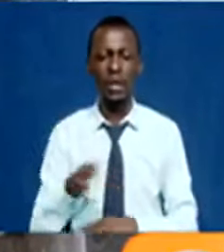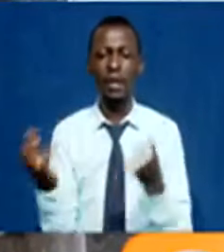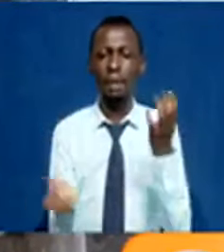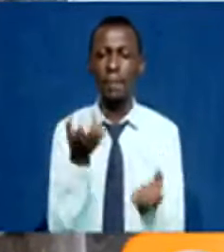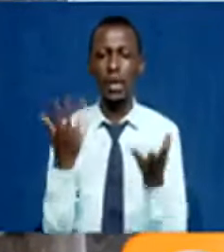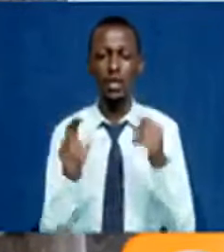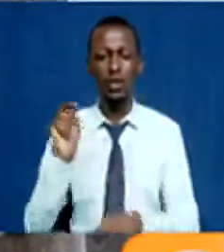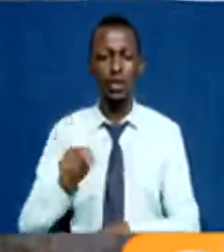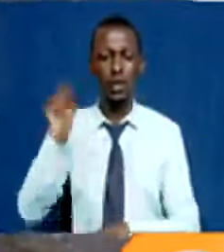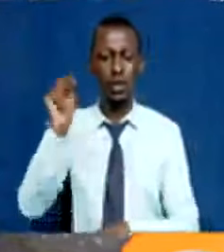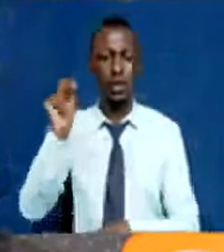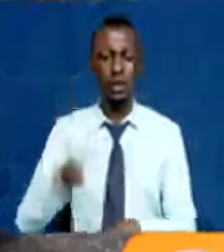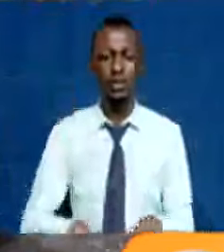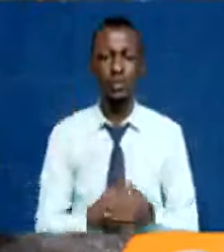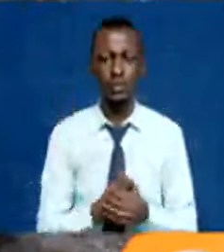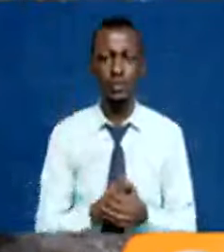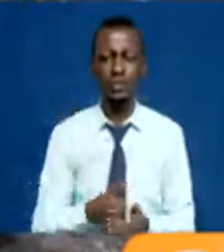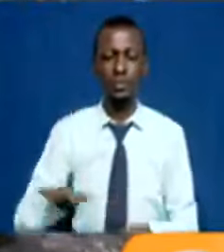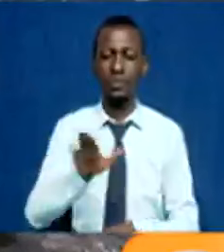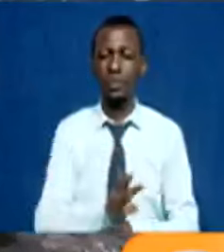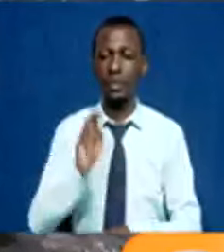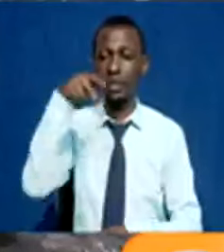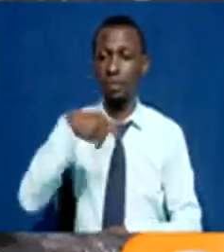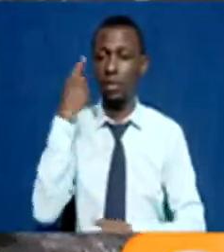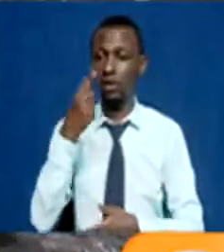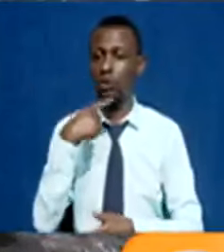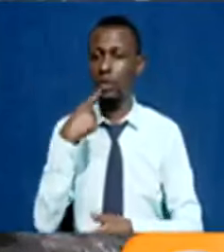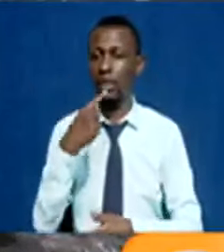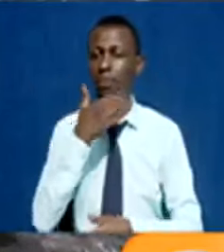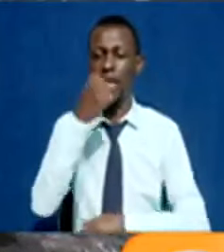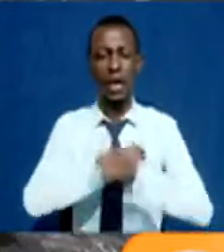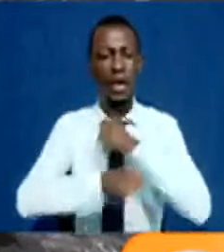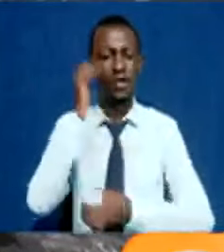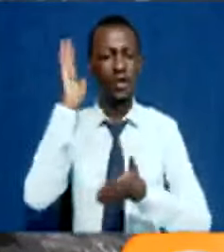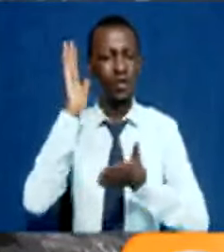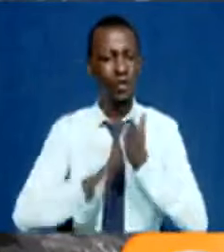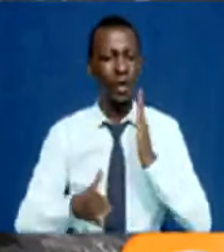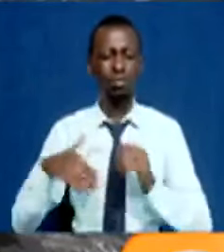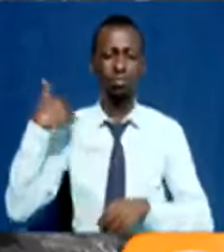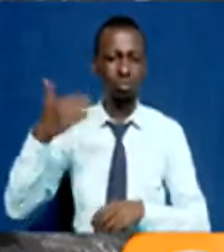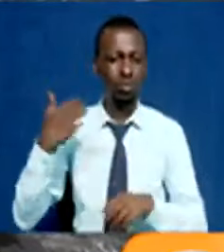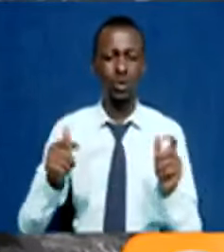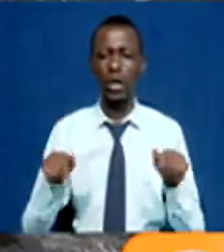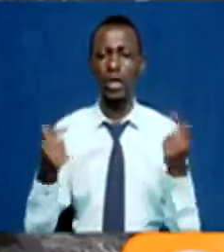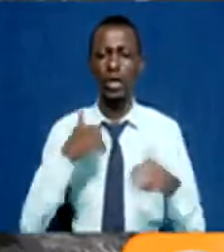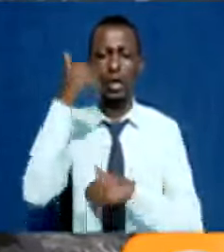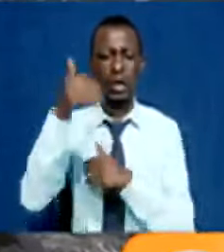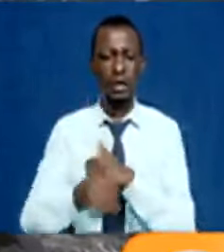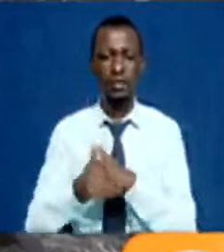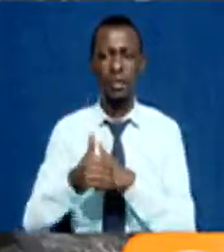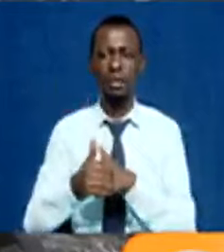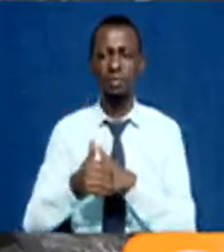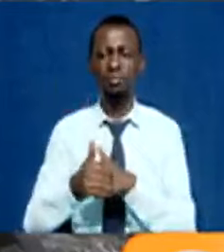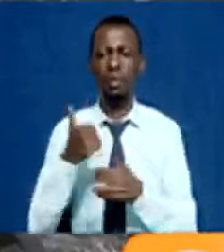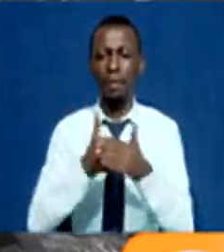North Constituency. They are a member of parliament calling for swift action, stating that constant attacks after a period of relative